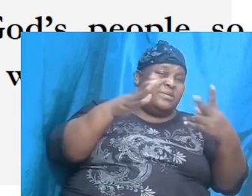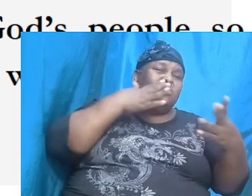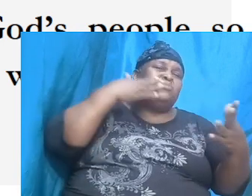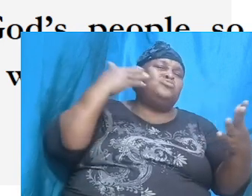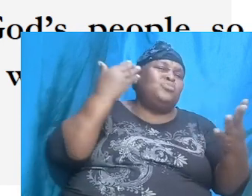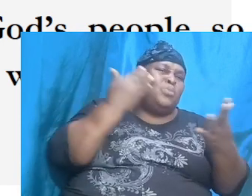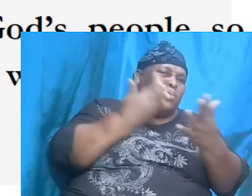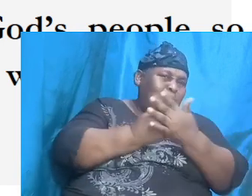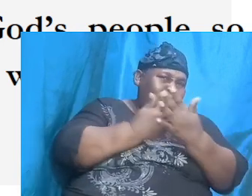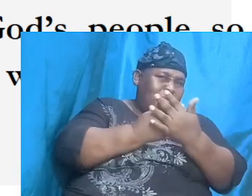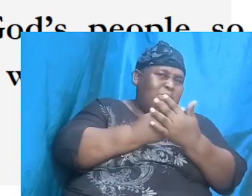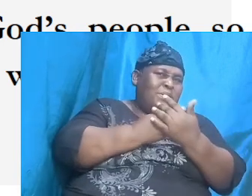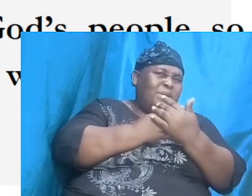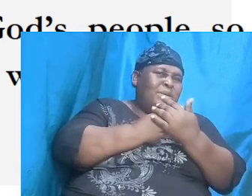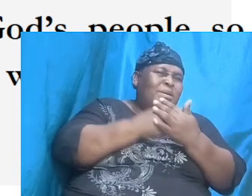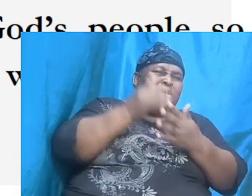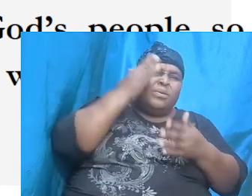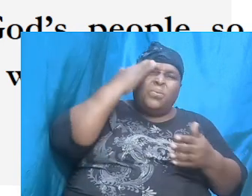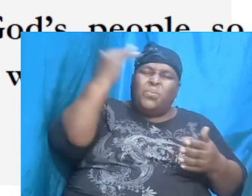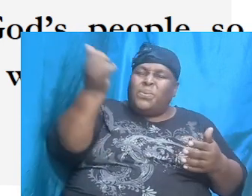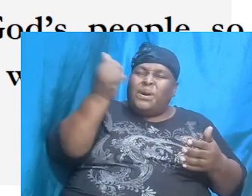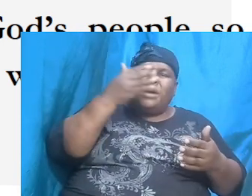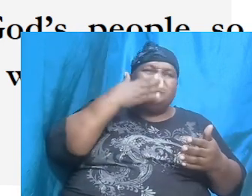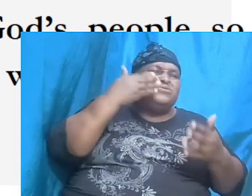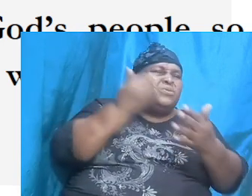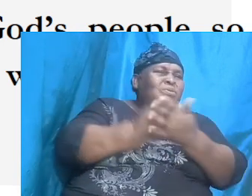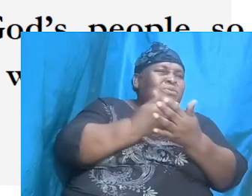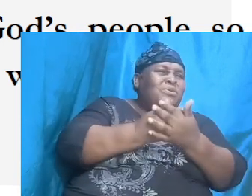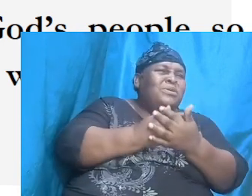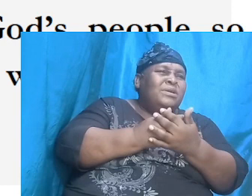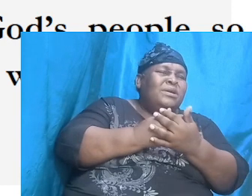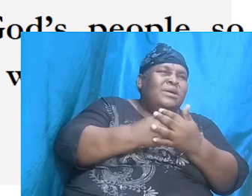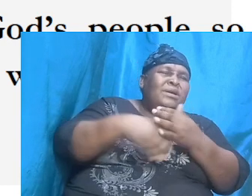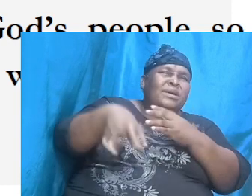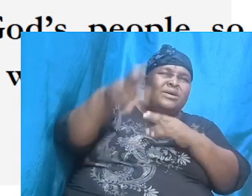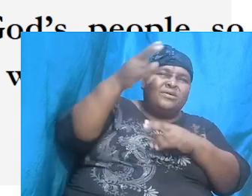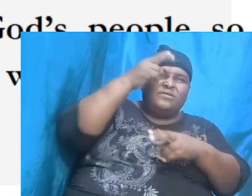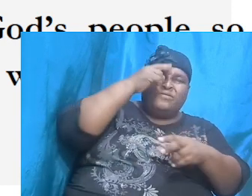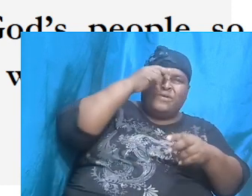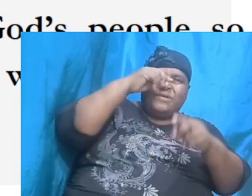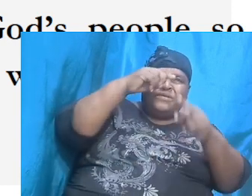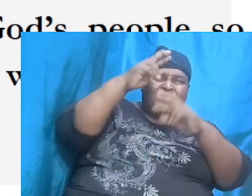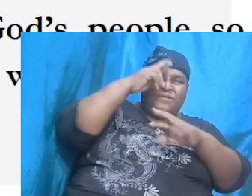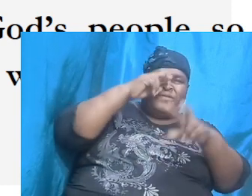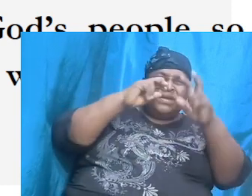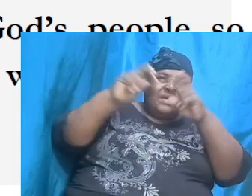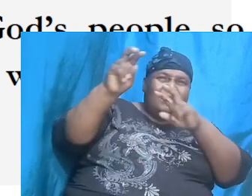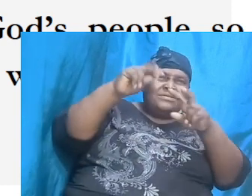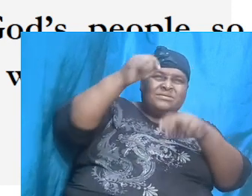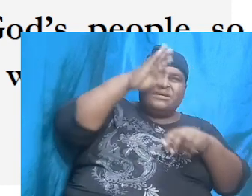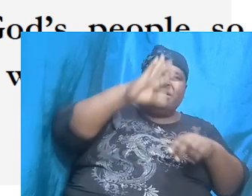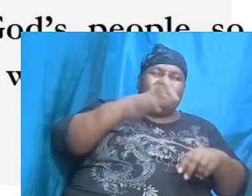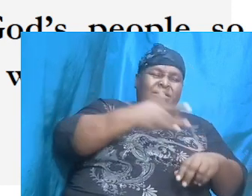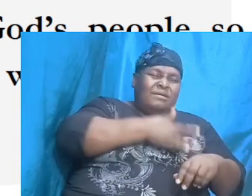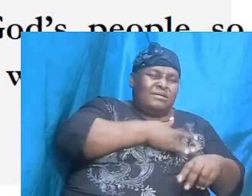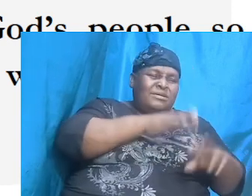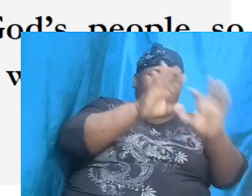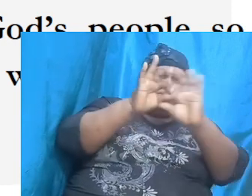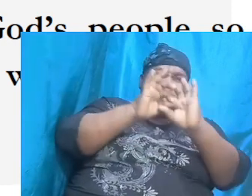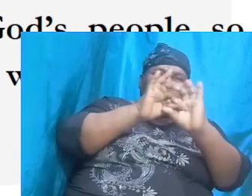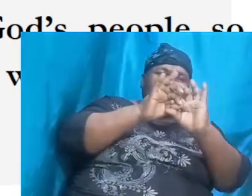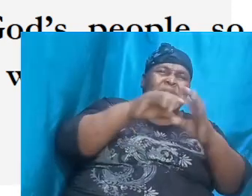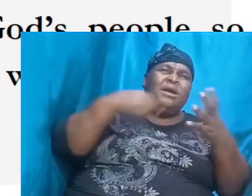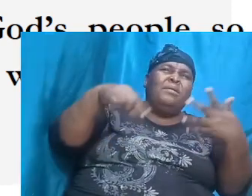good. And why it is good? It is good because it reflects God's heart and purpose of unity among his people. It